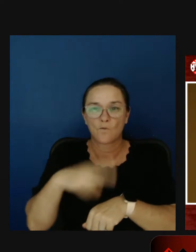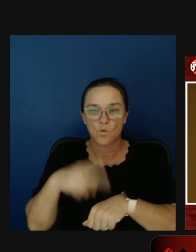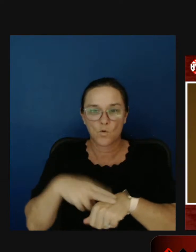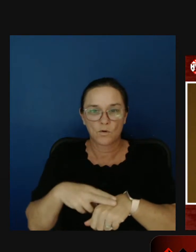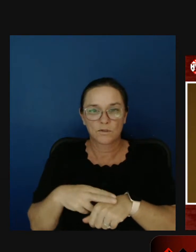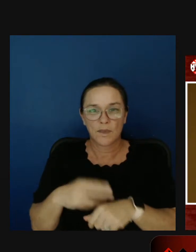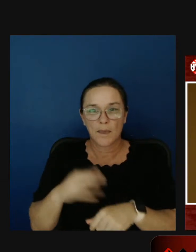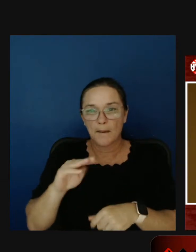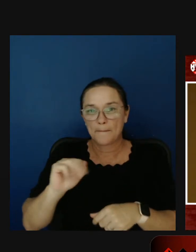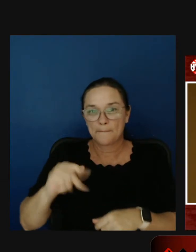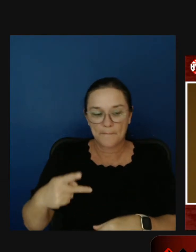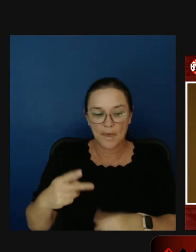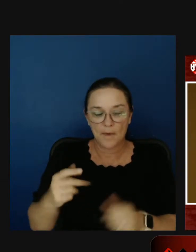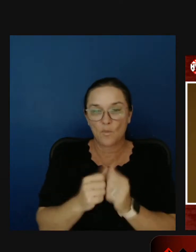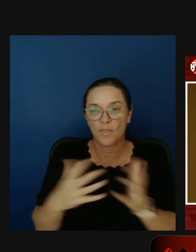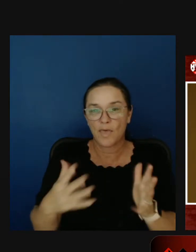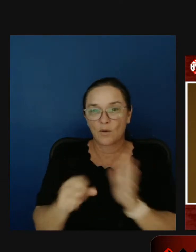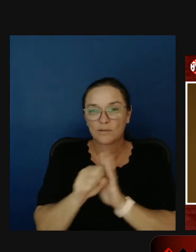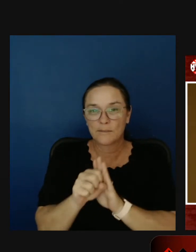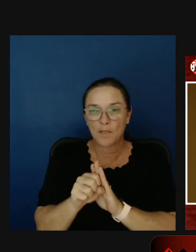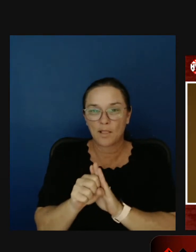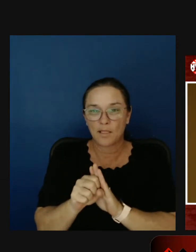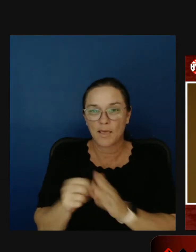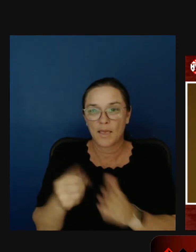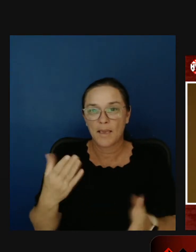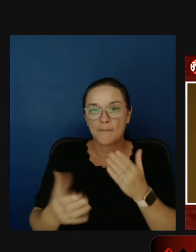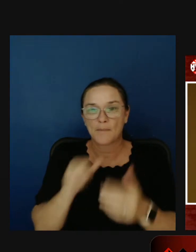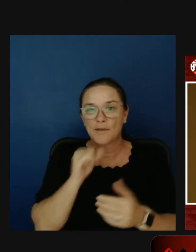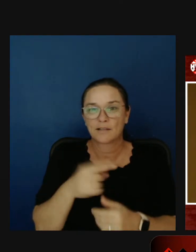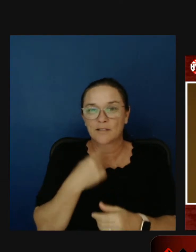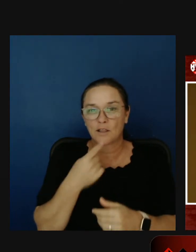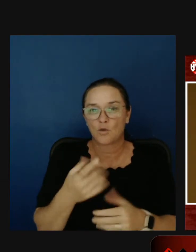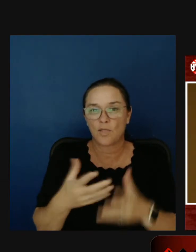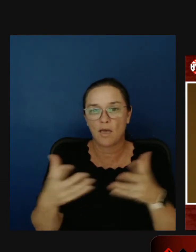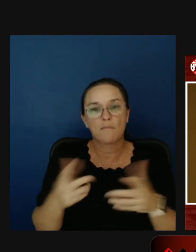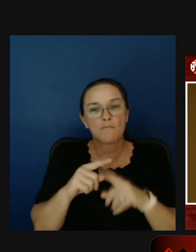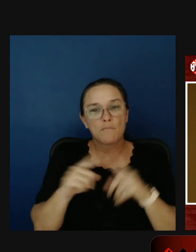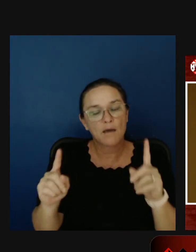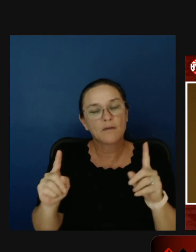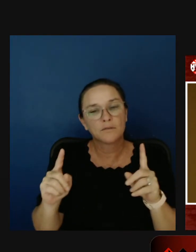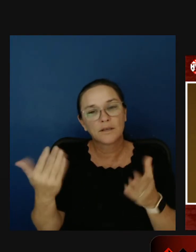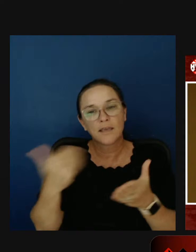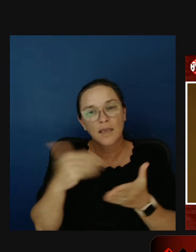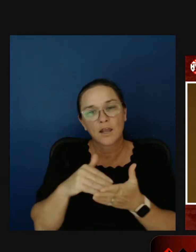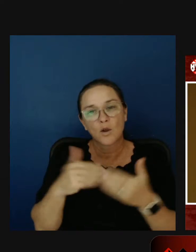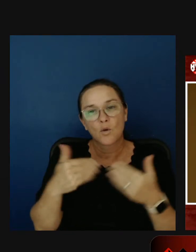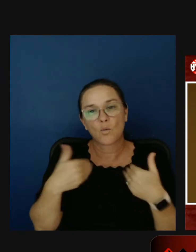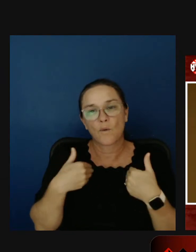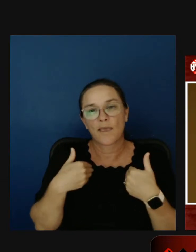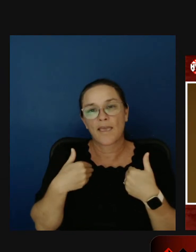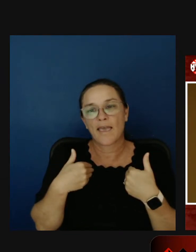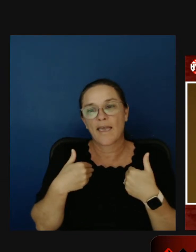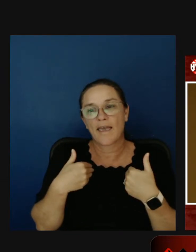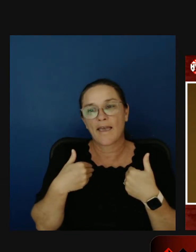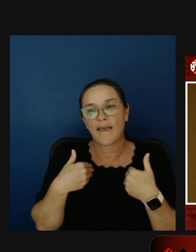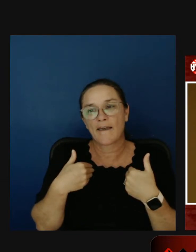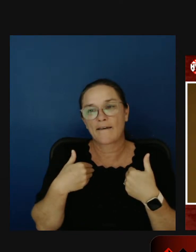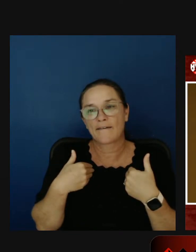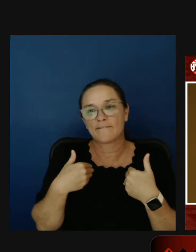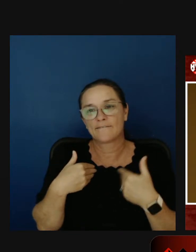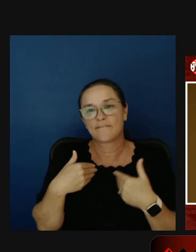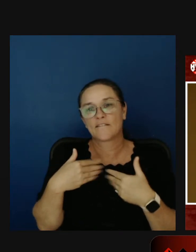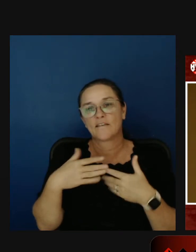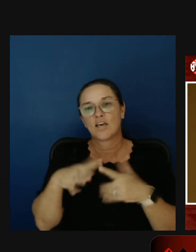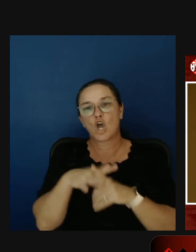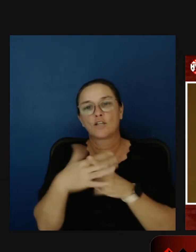map without symbols might not tell you a whole lot. But again, we've got contacts, what would be the line